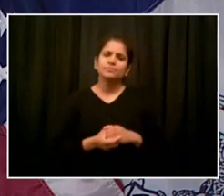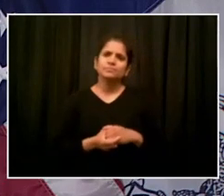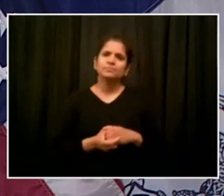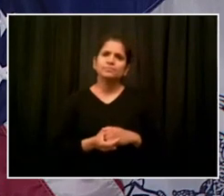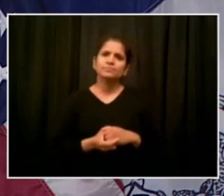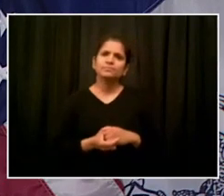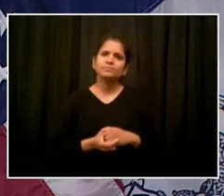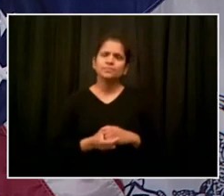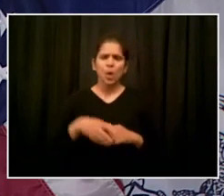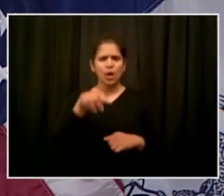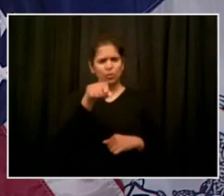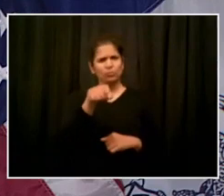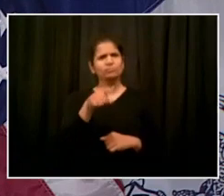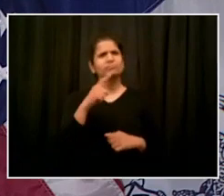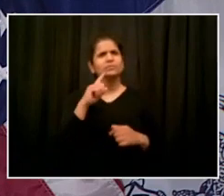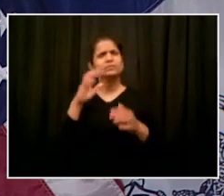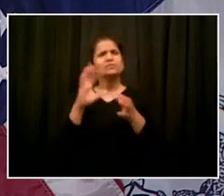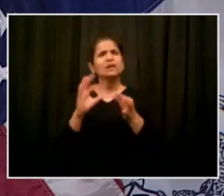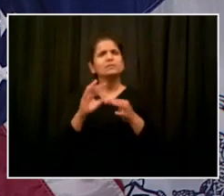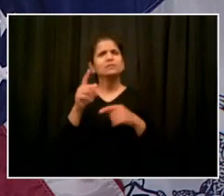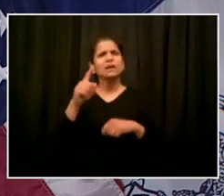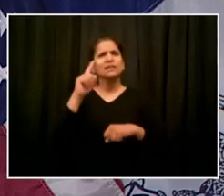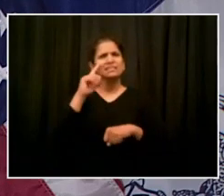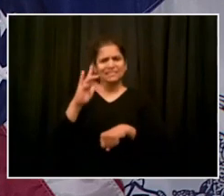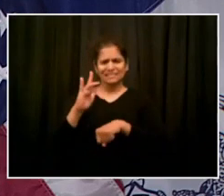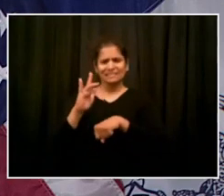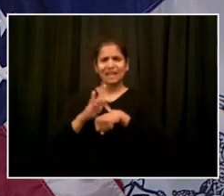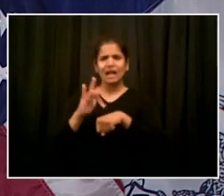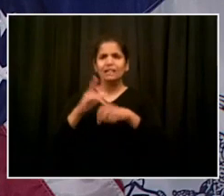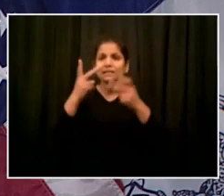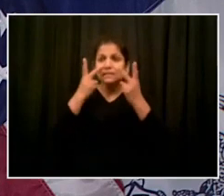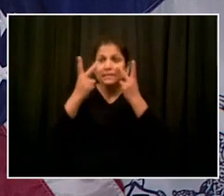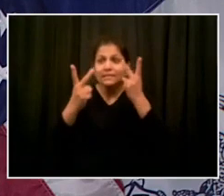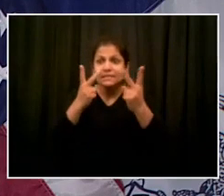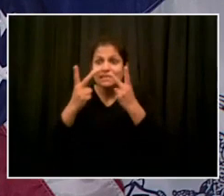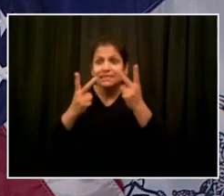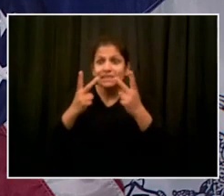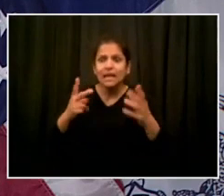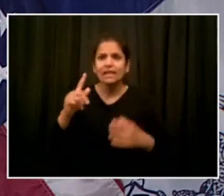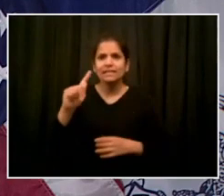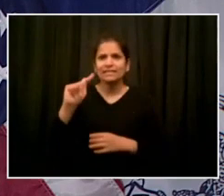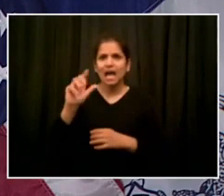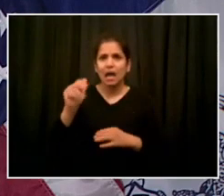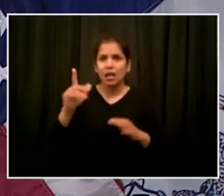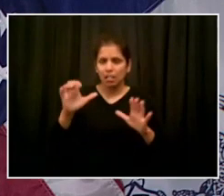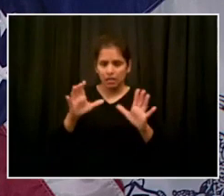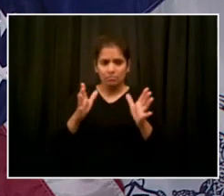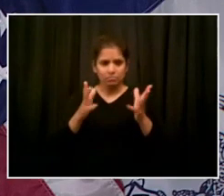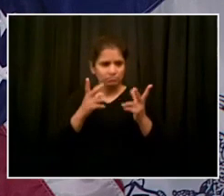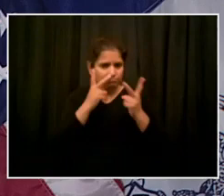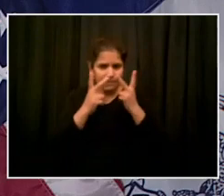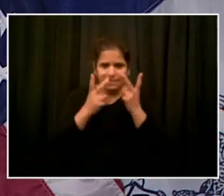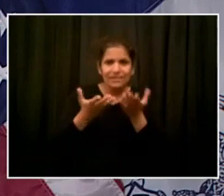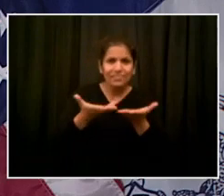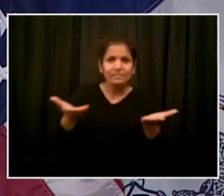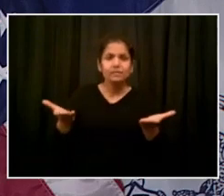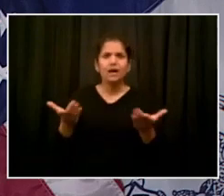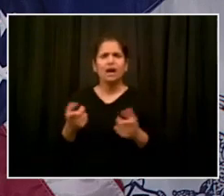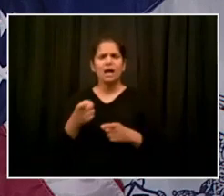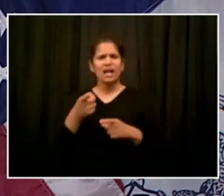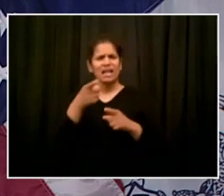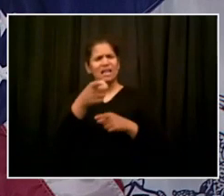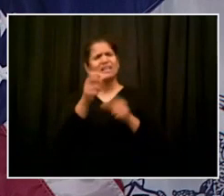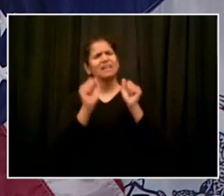the disease has sufficiently reasserted itself to warrant a reimposition of restrictions? And